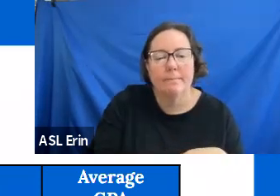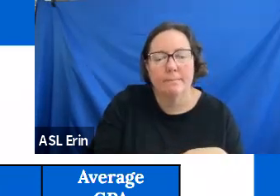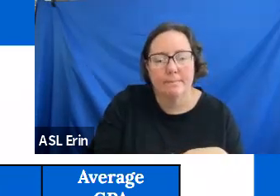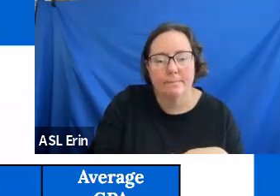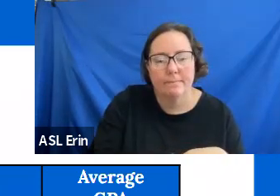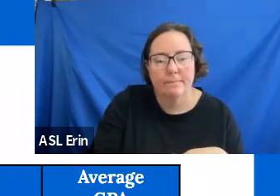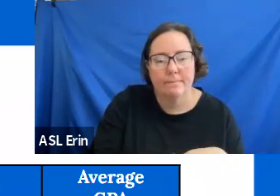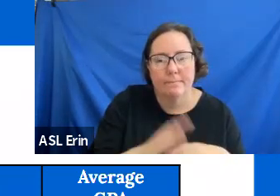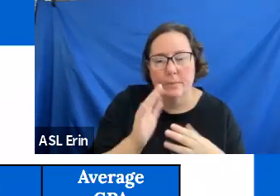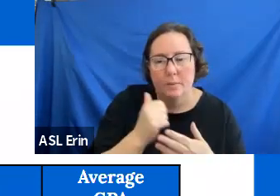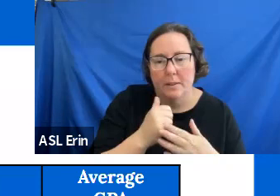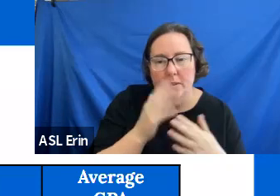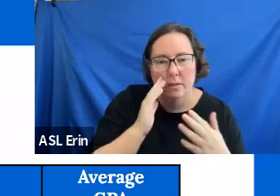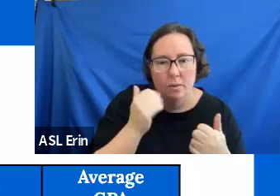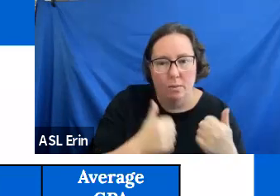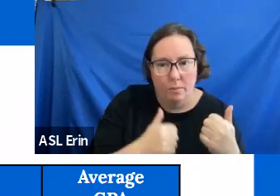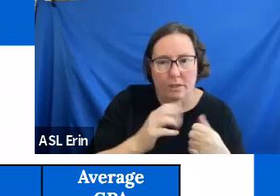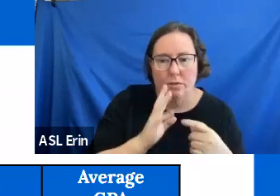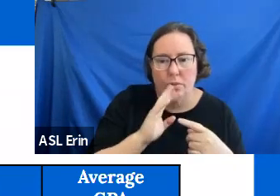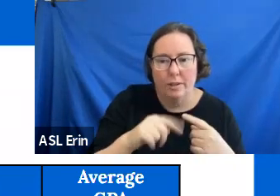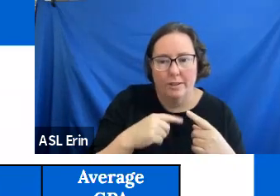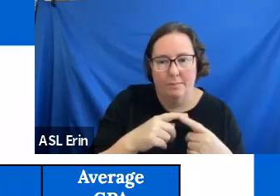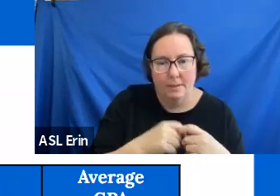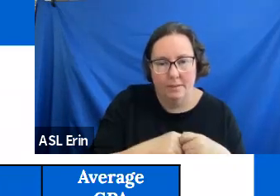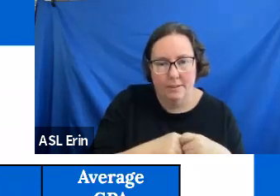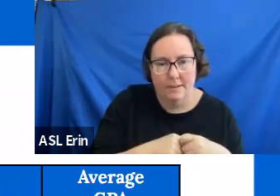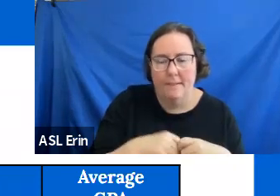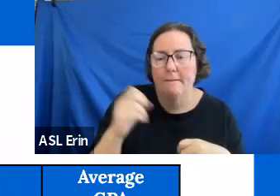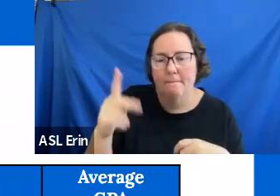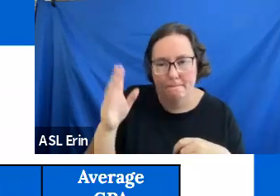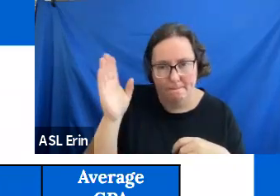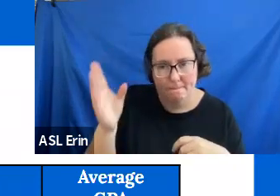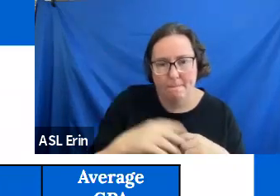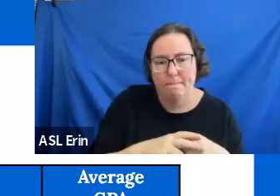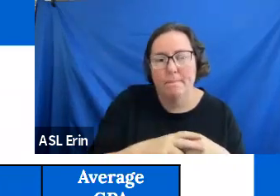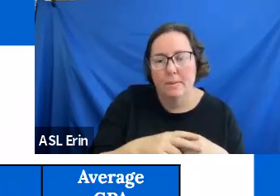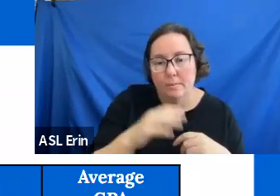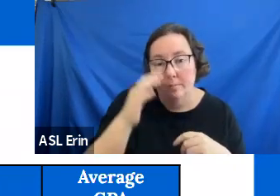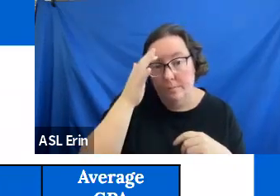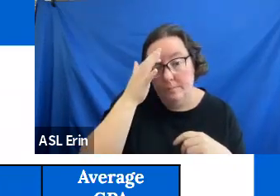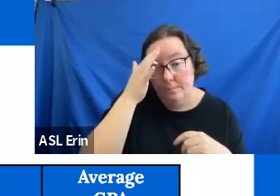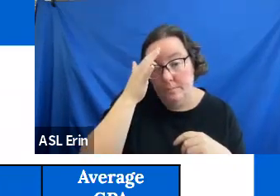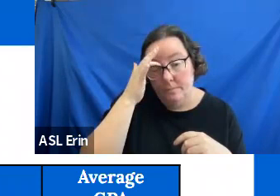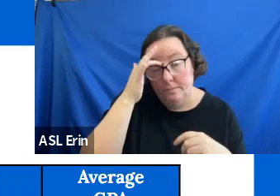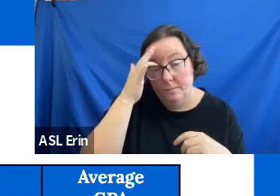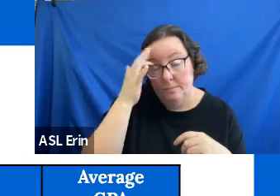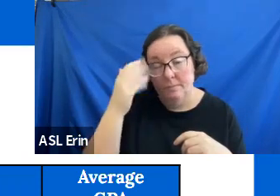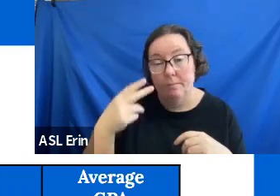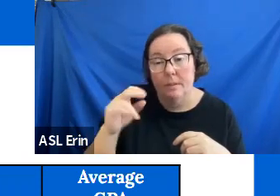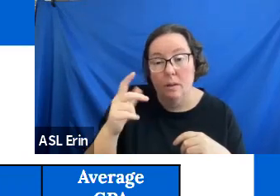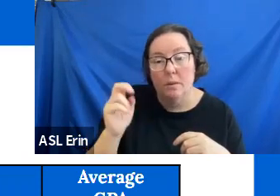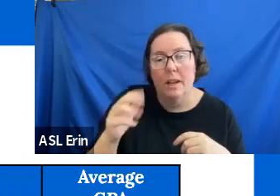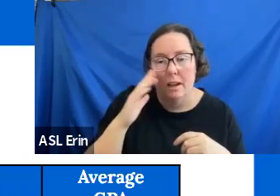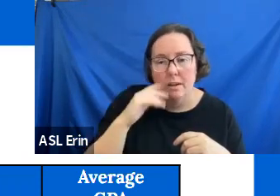So it'd be helpful to know which zip codes we're talking about. Yep. I know